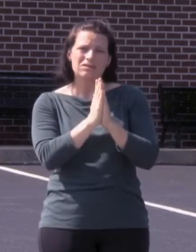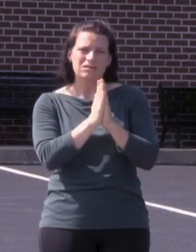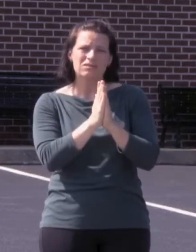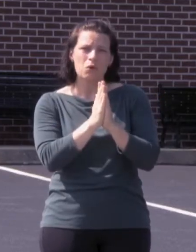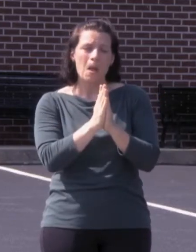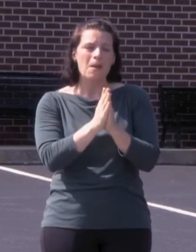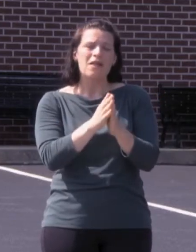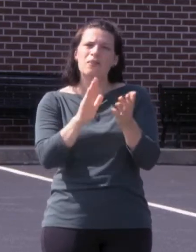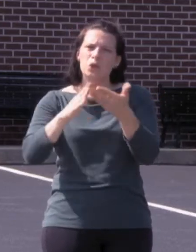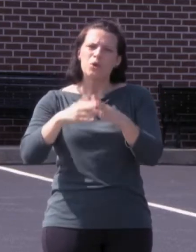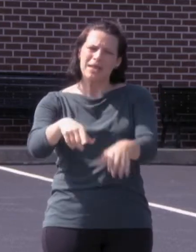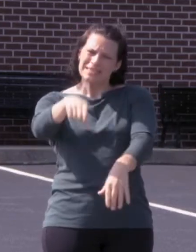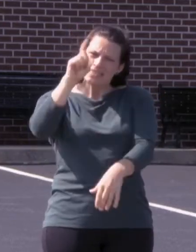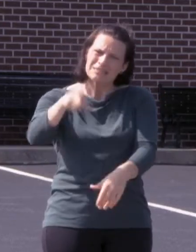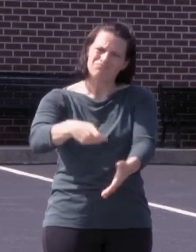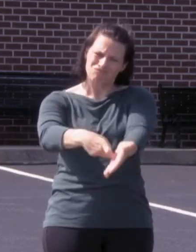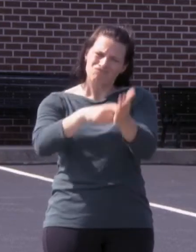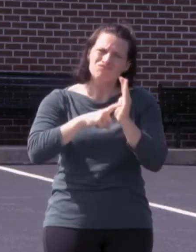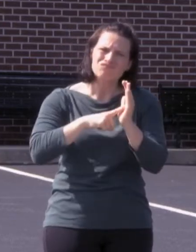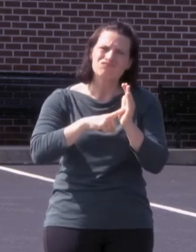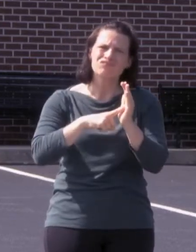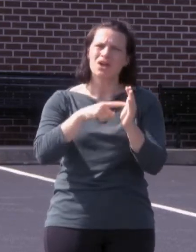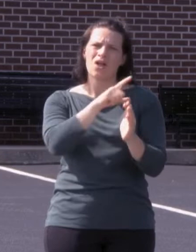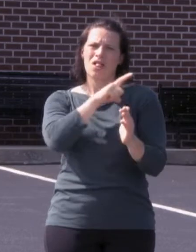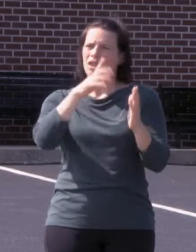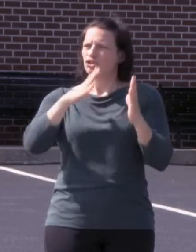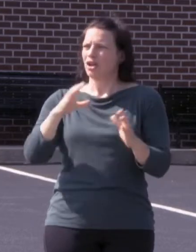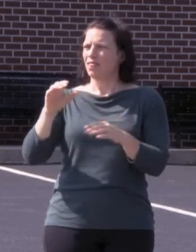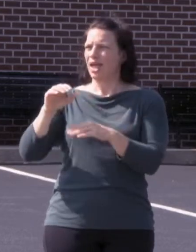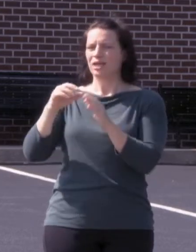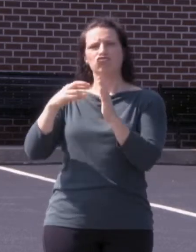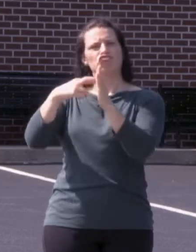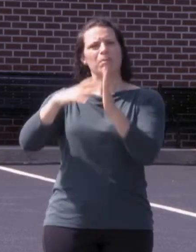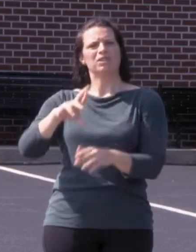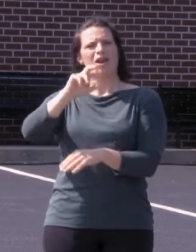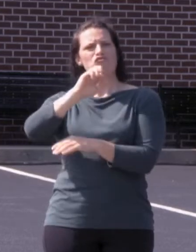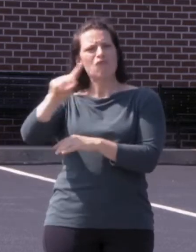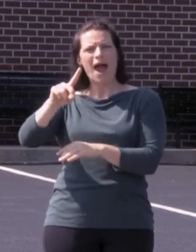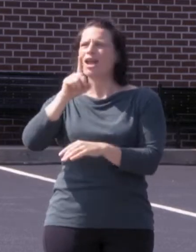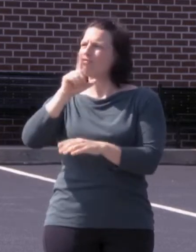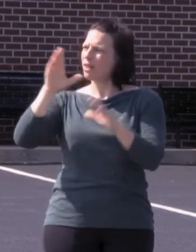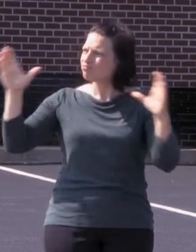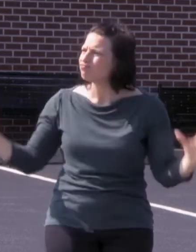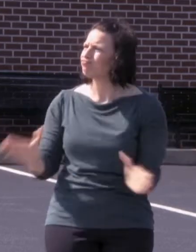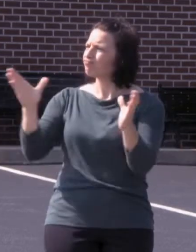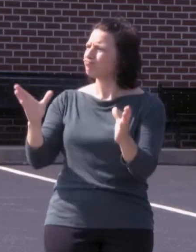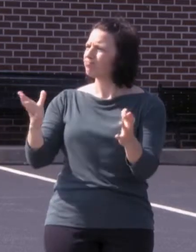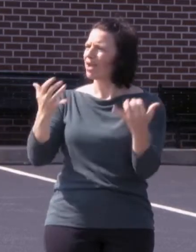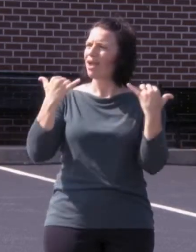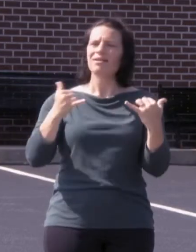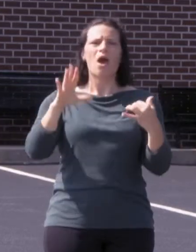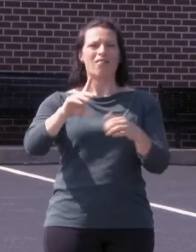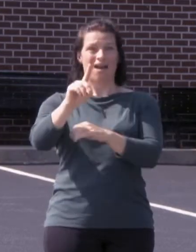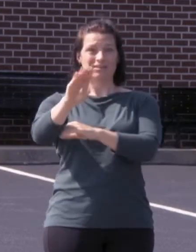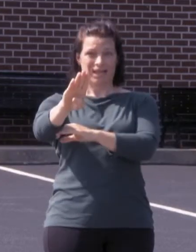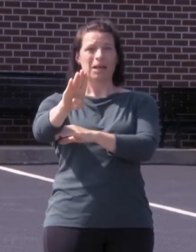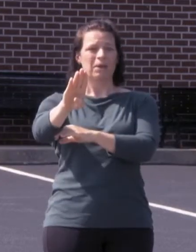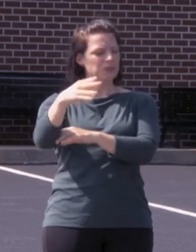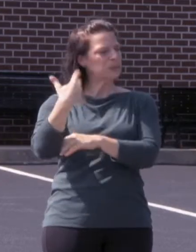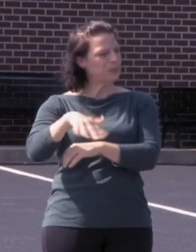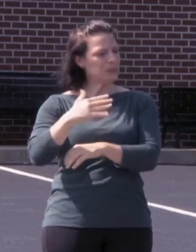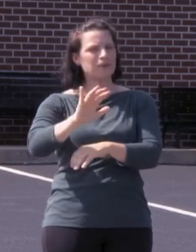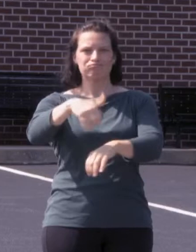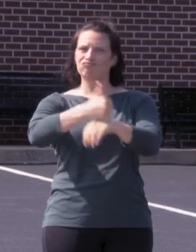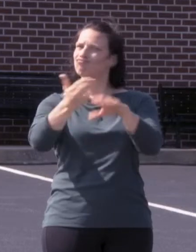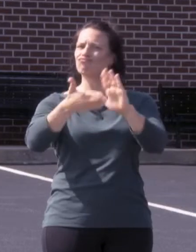has demanded. Lawmakers like Representative Rabb have pushed for. And now that database is